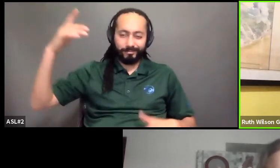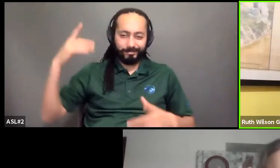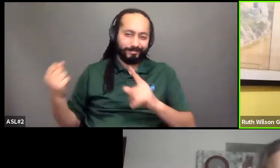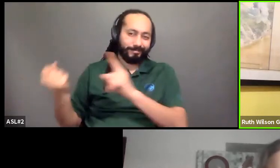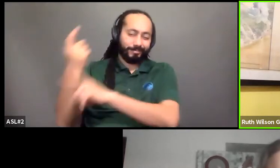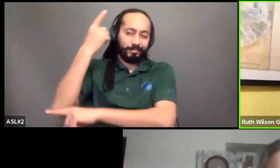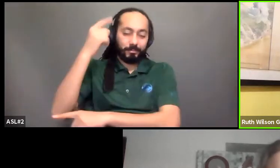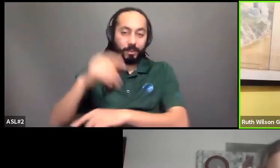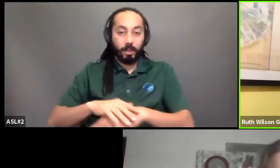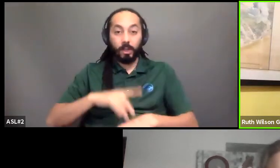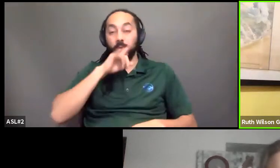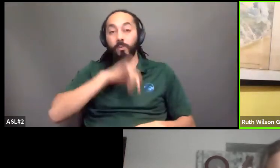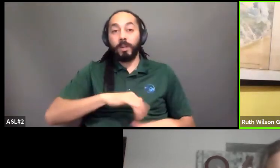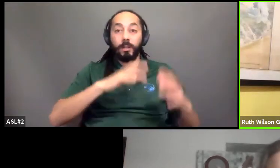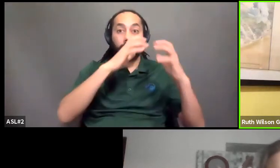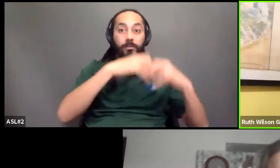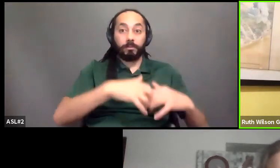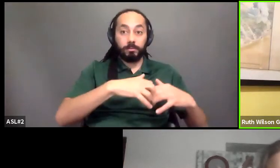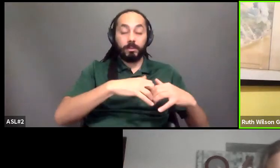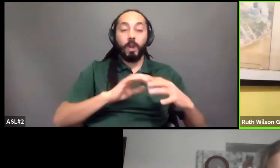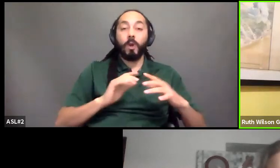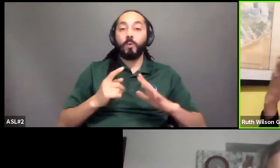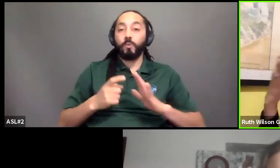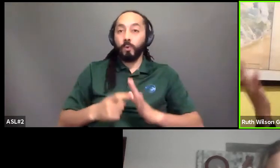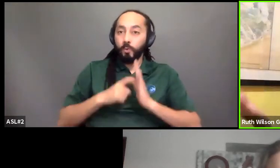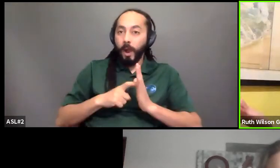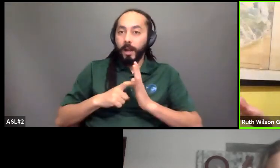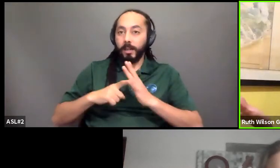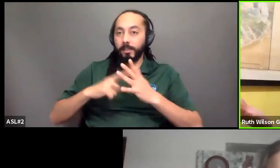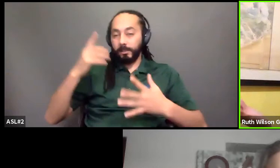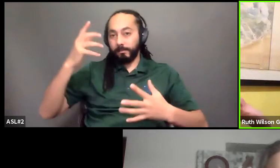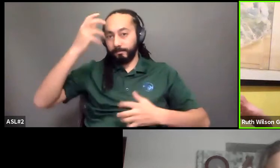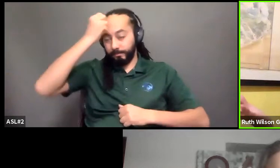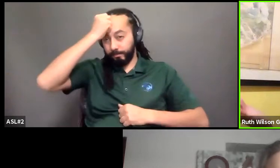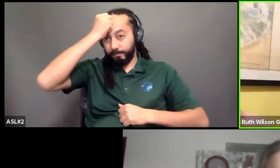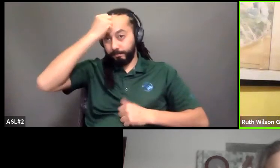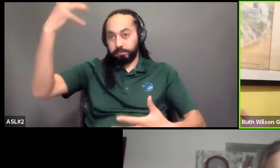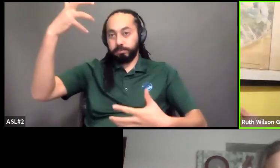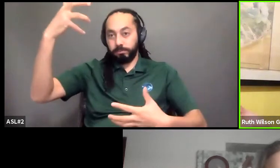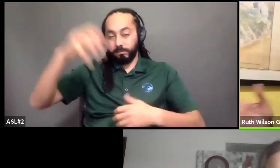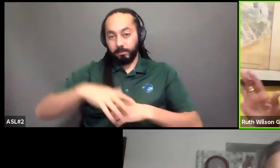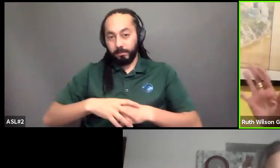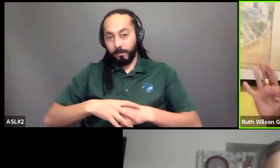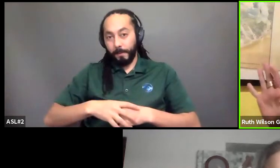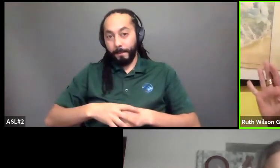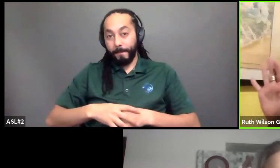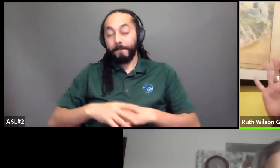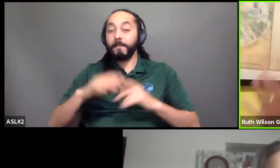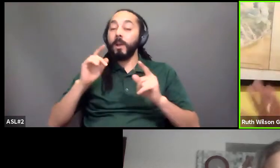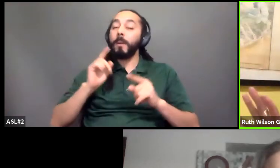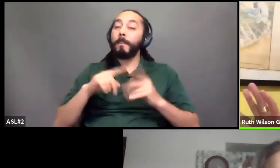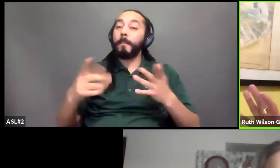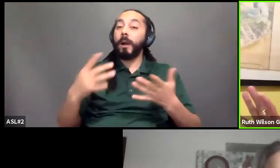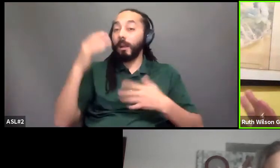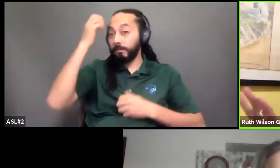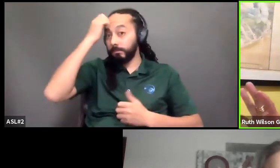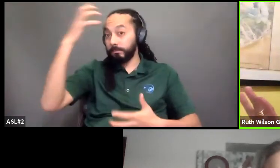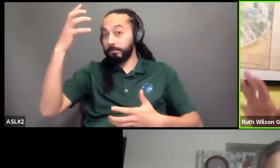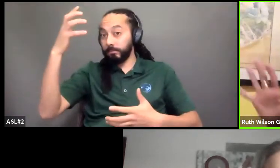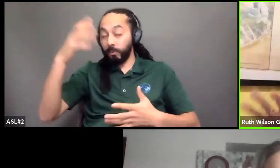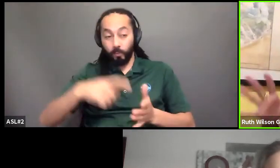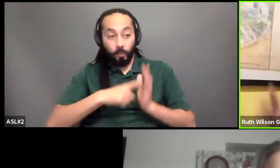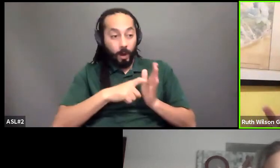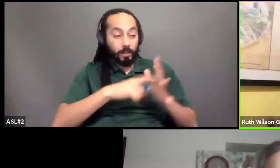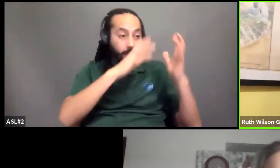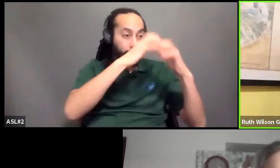requires decolonization. And, you know, it might be a question whether decolonization requires abolition,